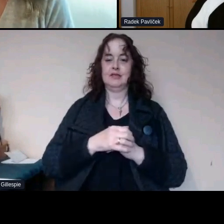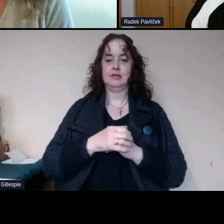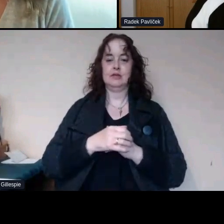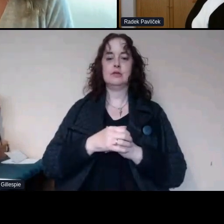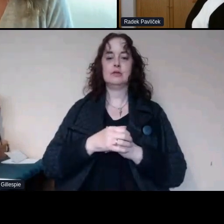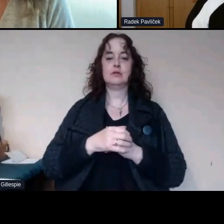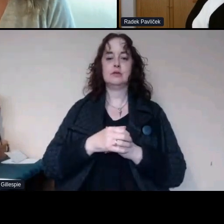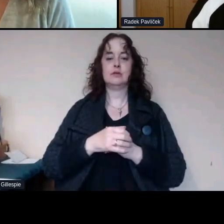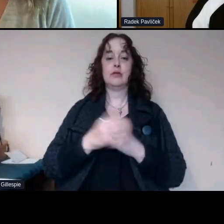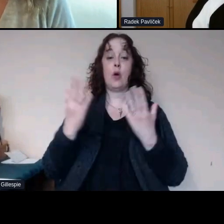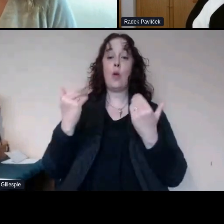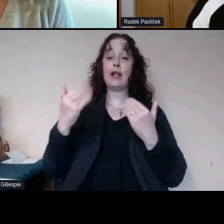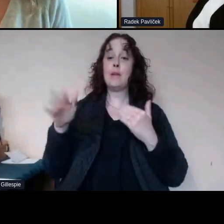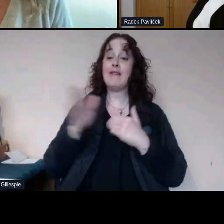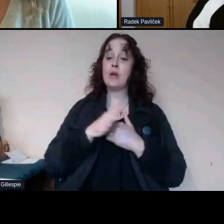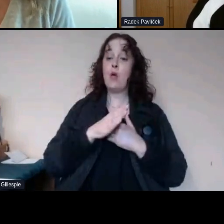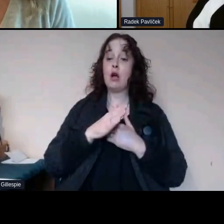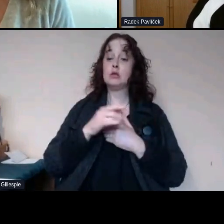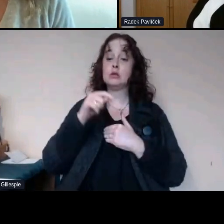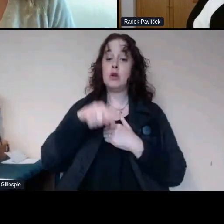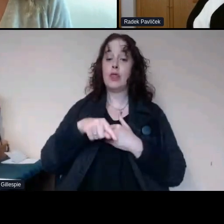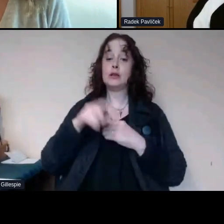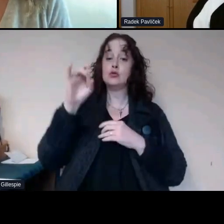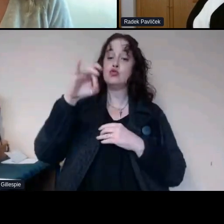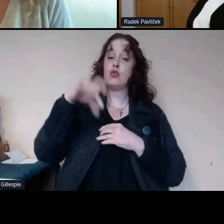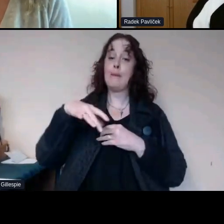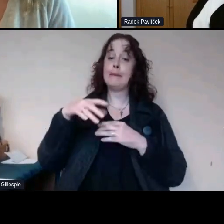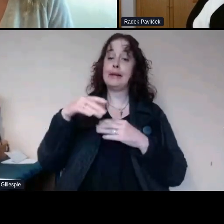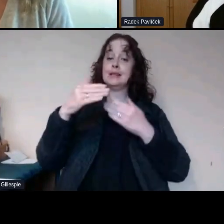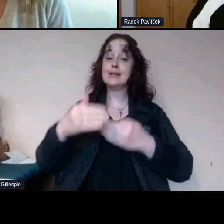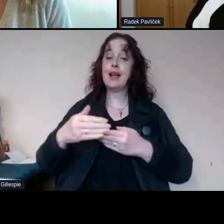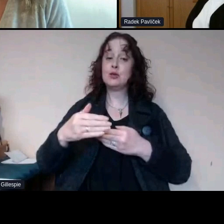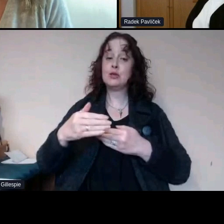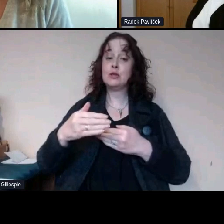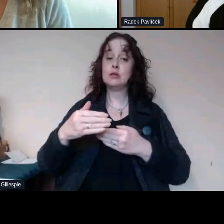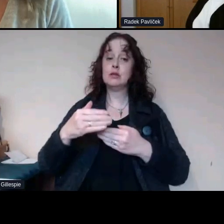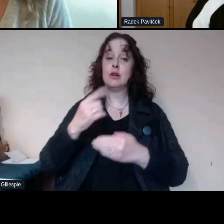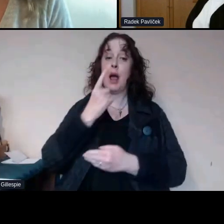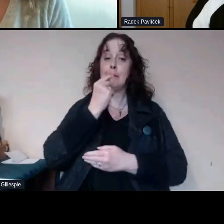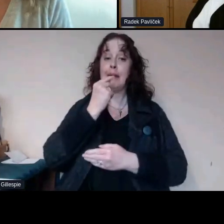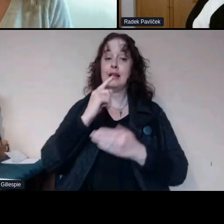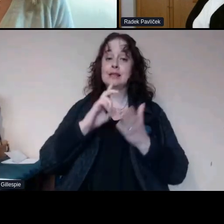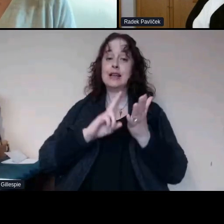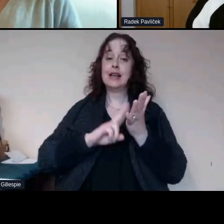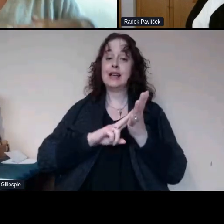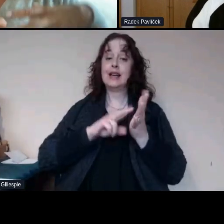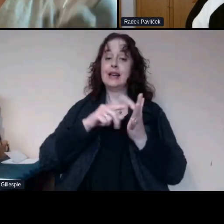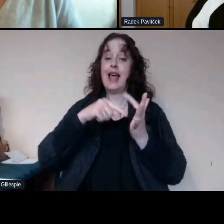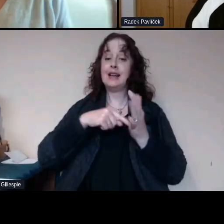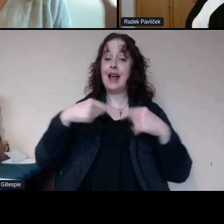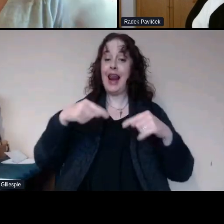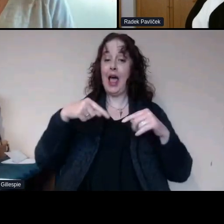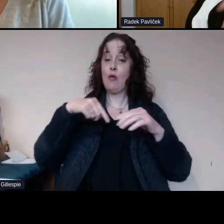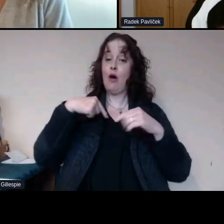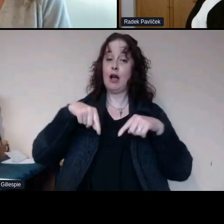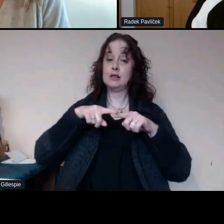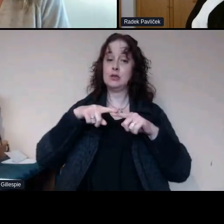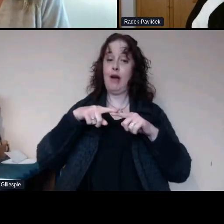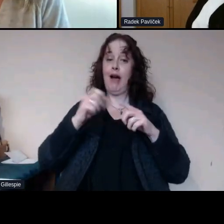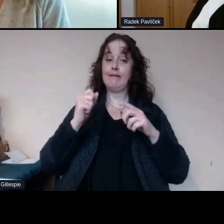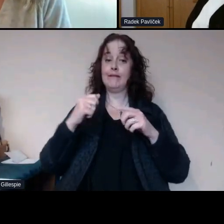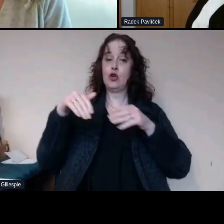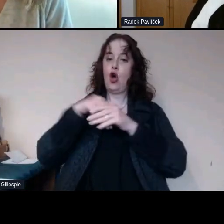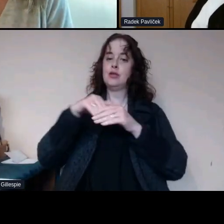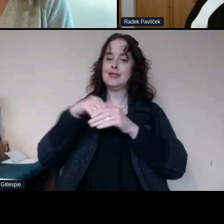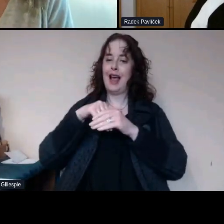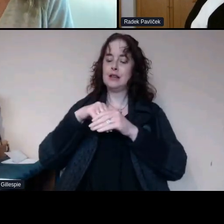And welcome everyone to this little drop-in session that AbilityNet has allowed us to have in kind of the context of TechShare